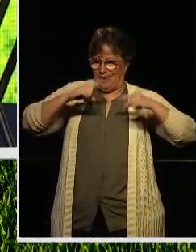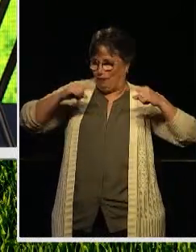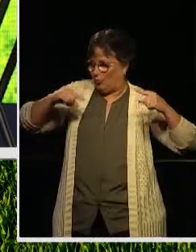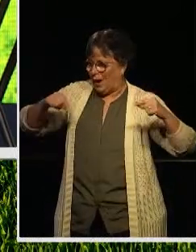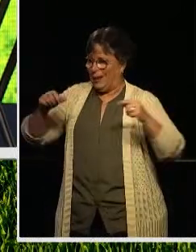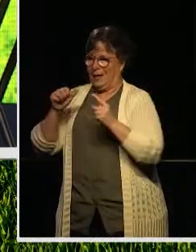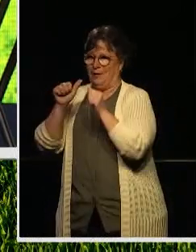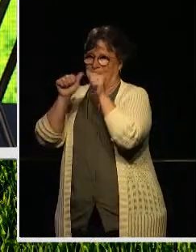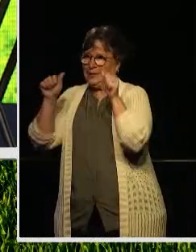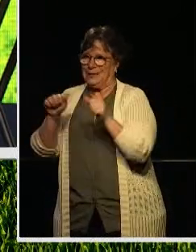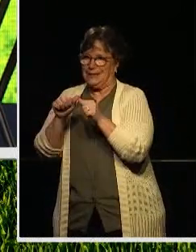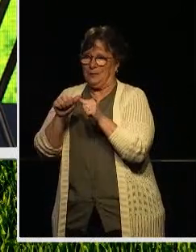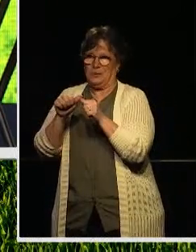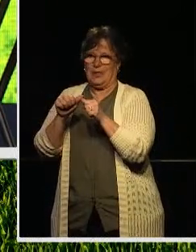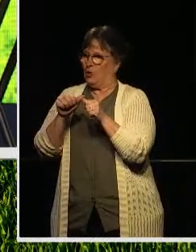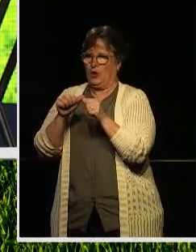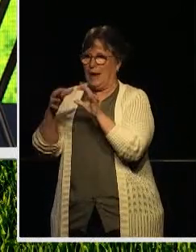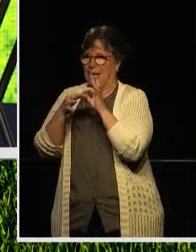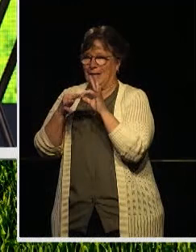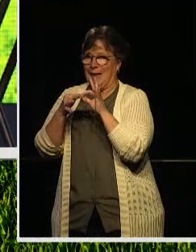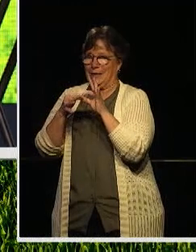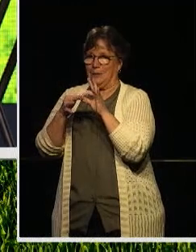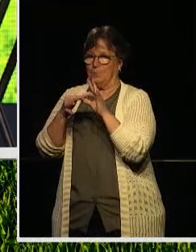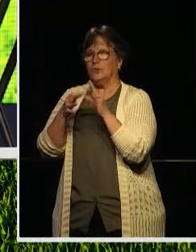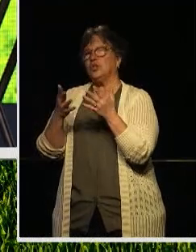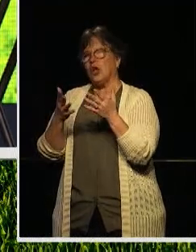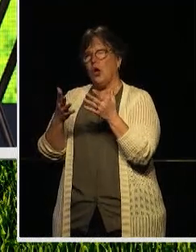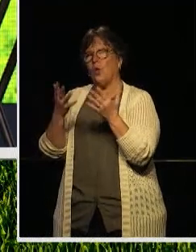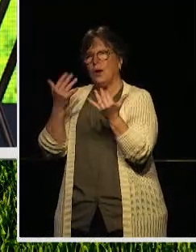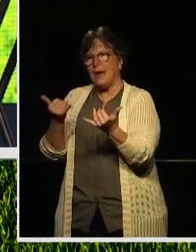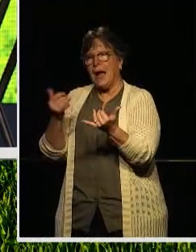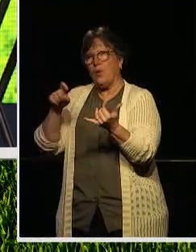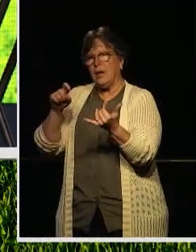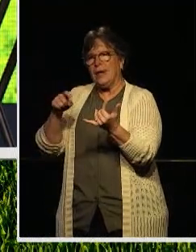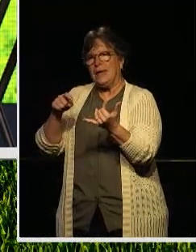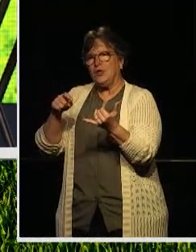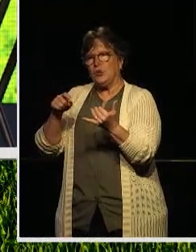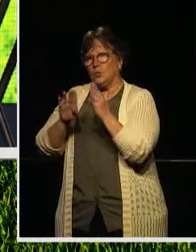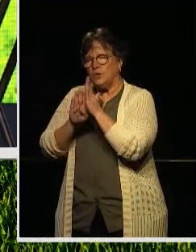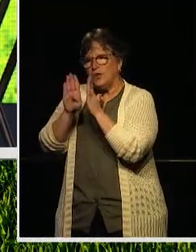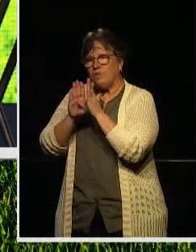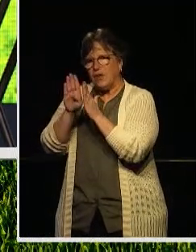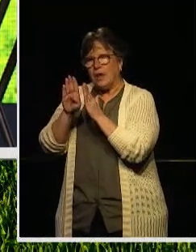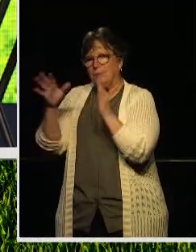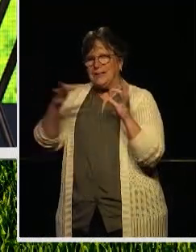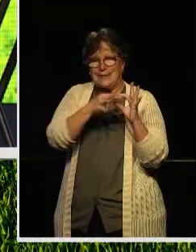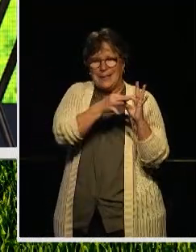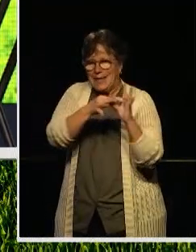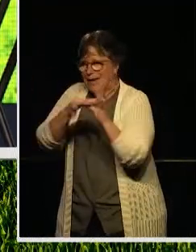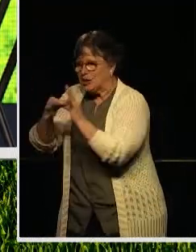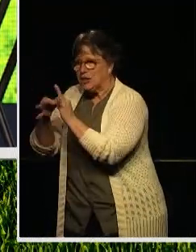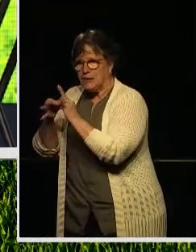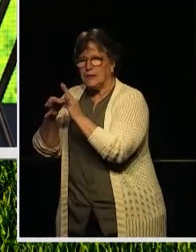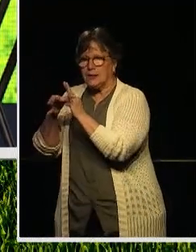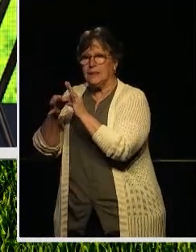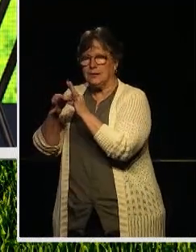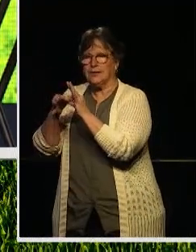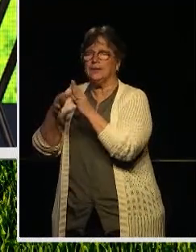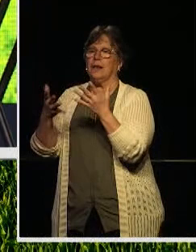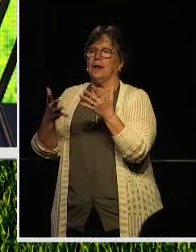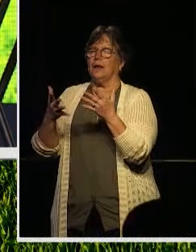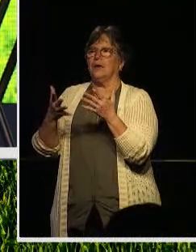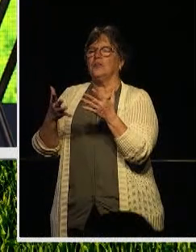So, integrating, building connections across these systems and sort of providing an